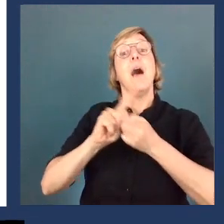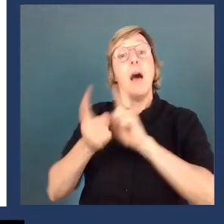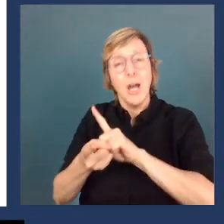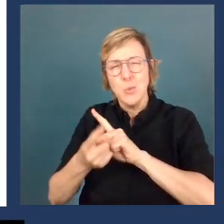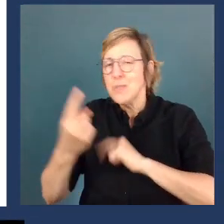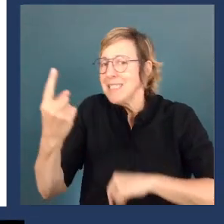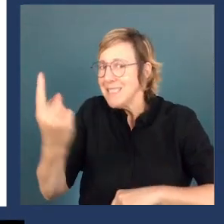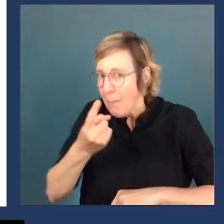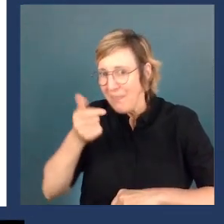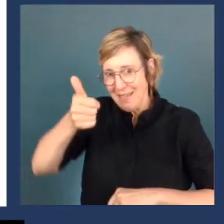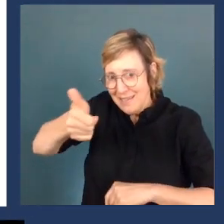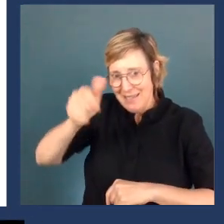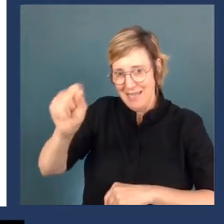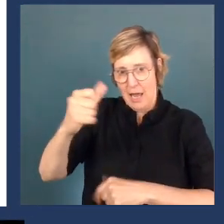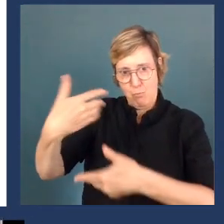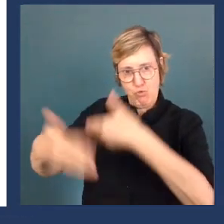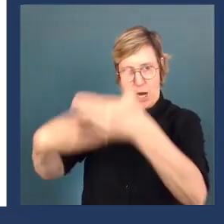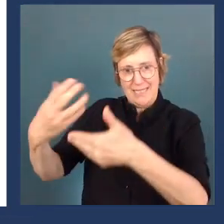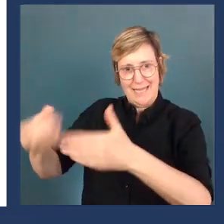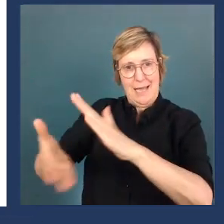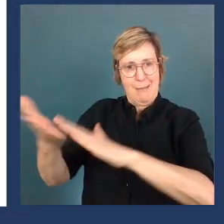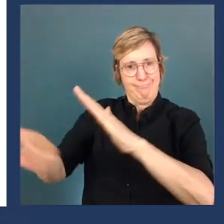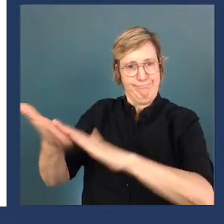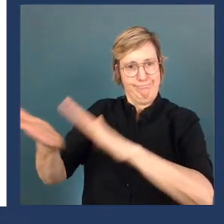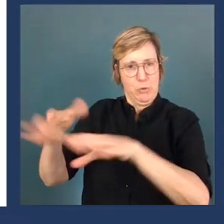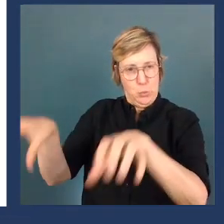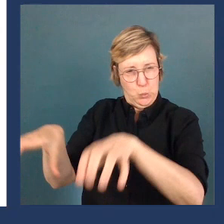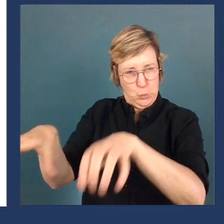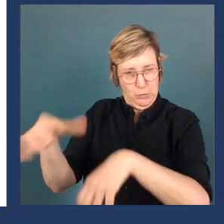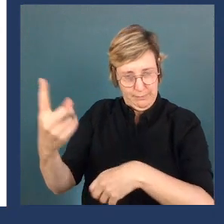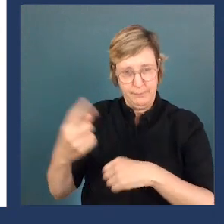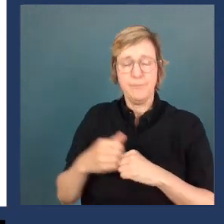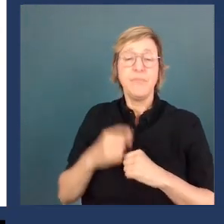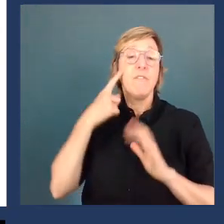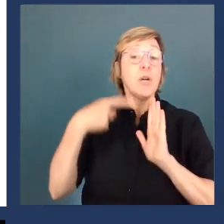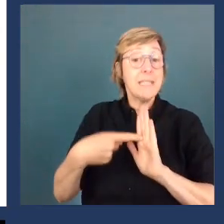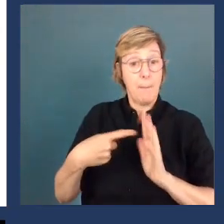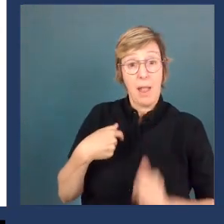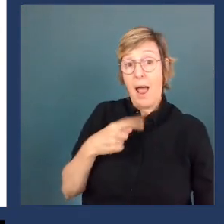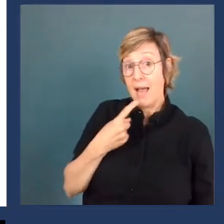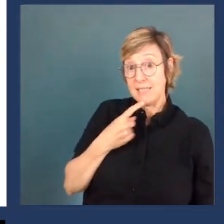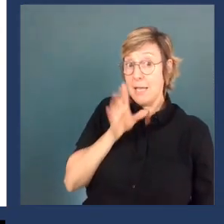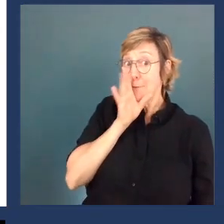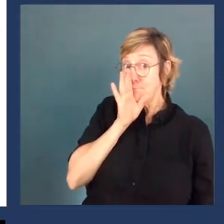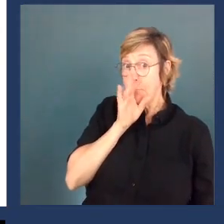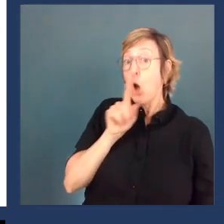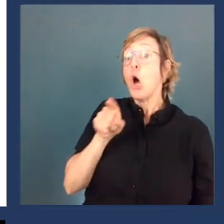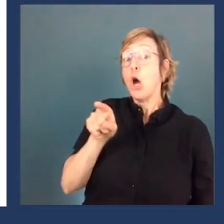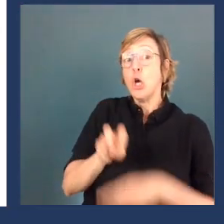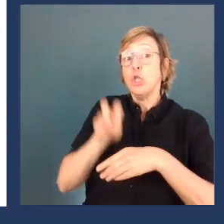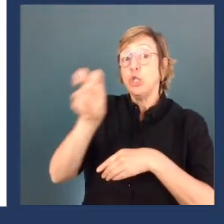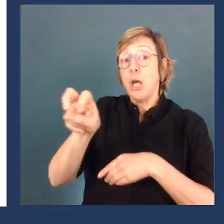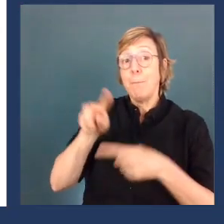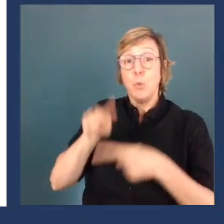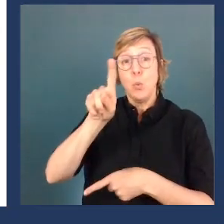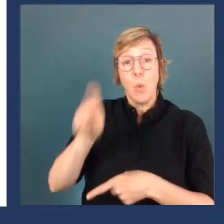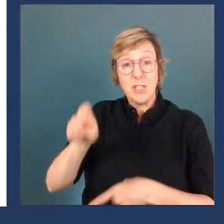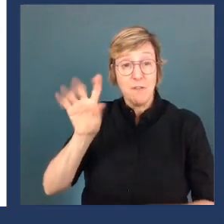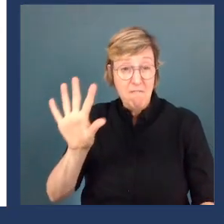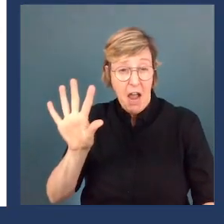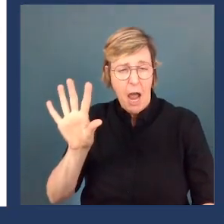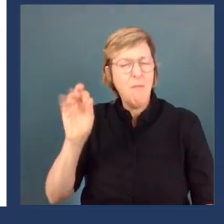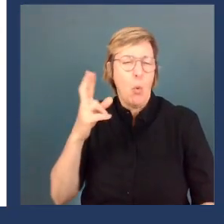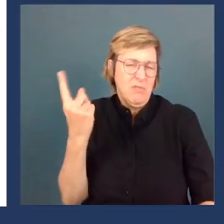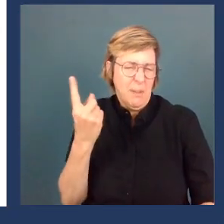it can then process and execute an action on. So for example, when someone says, go to question 5, or a variant of that query, how